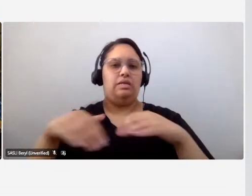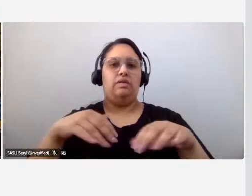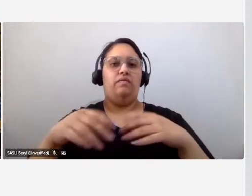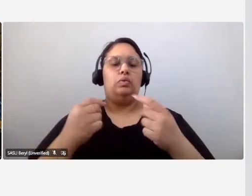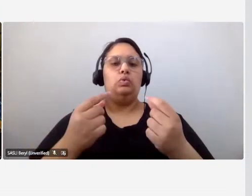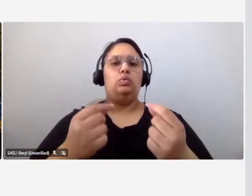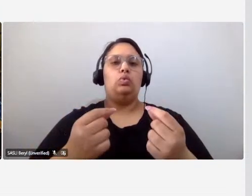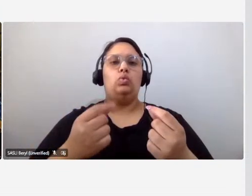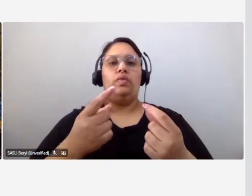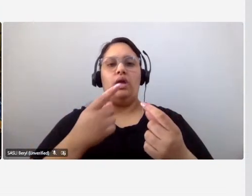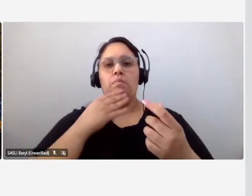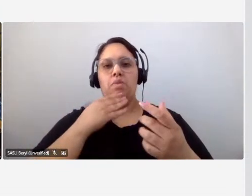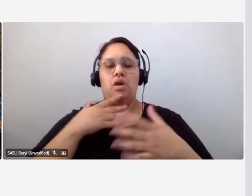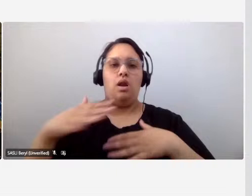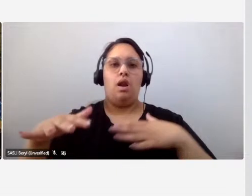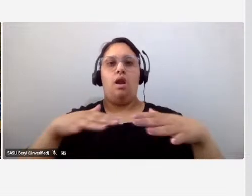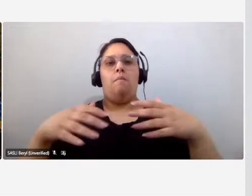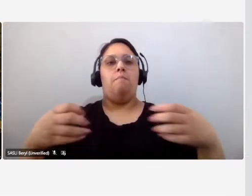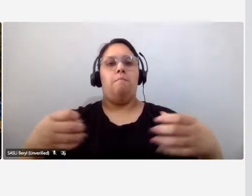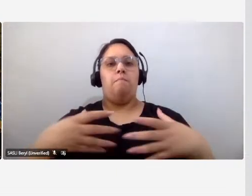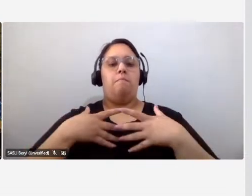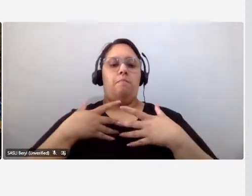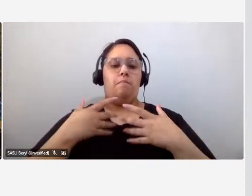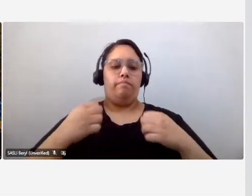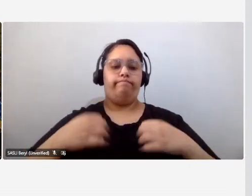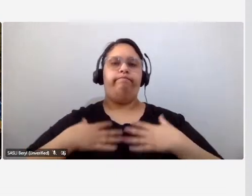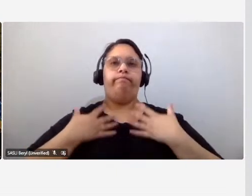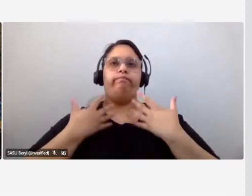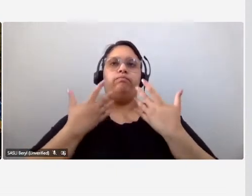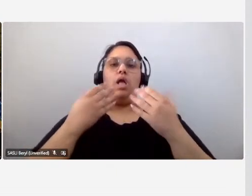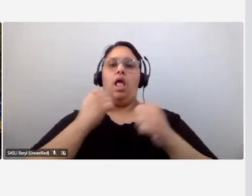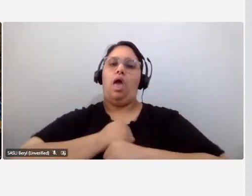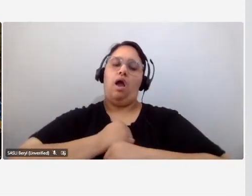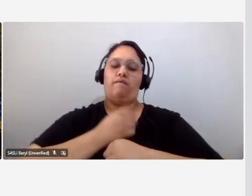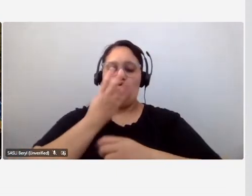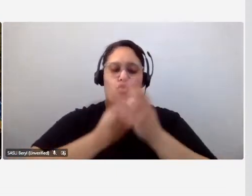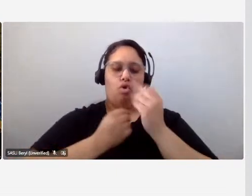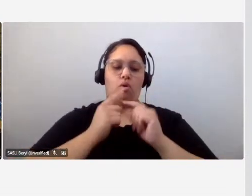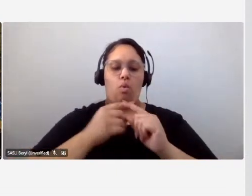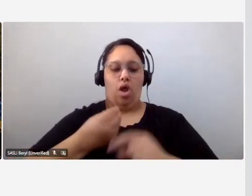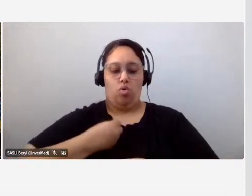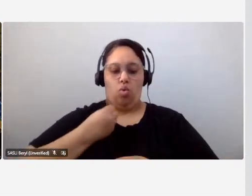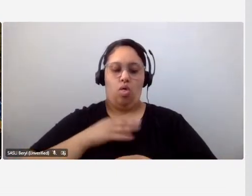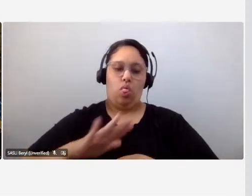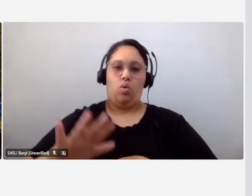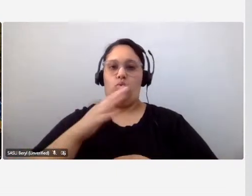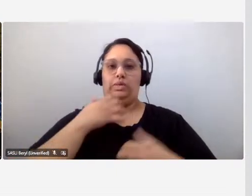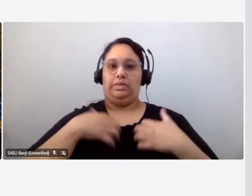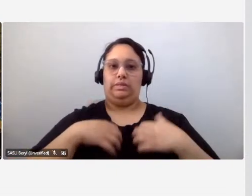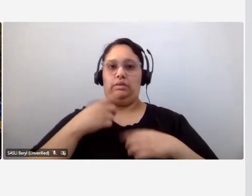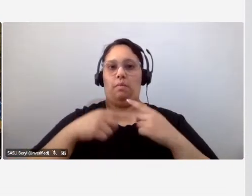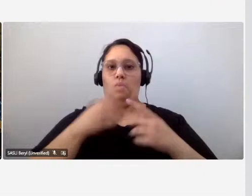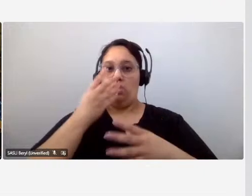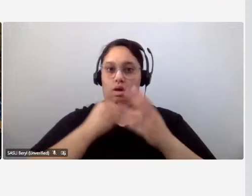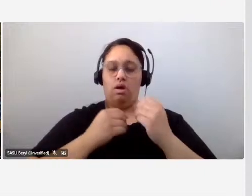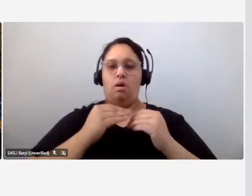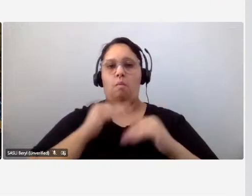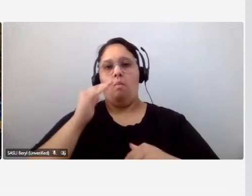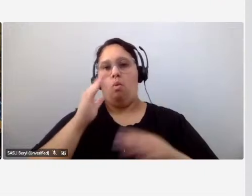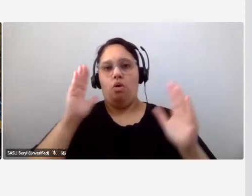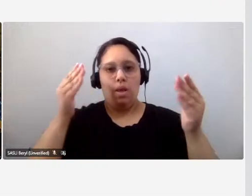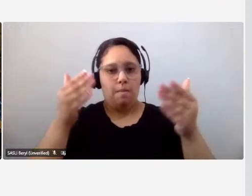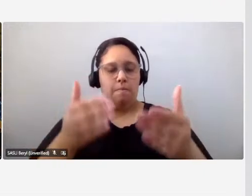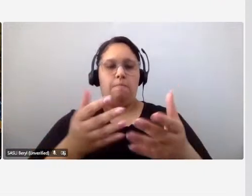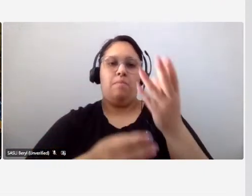that reinvigorate the love of learning, because young people who are excited about learning are much more receptive